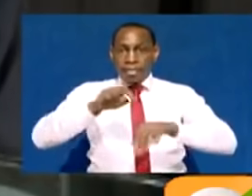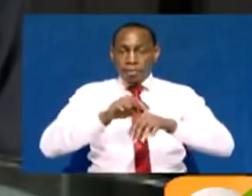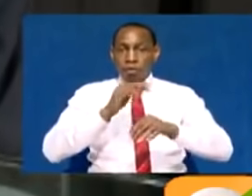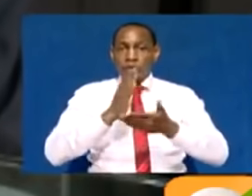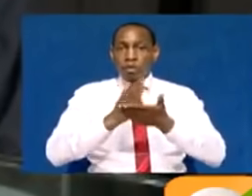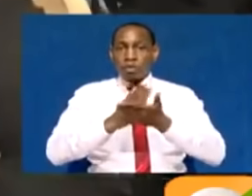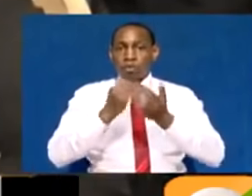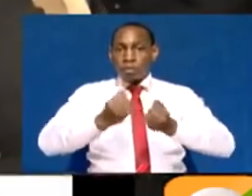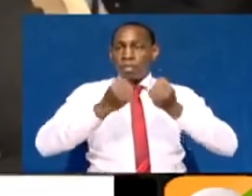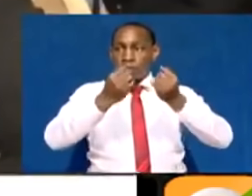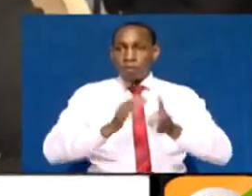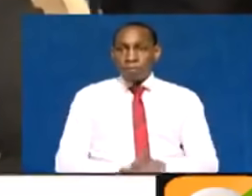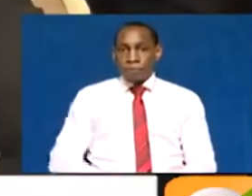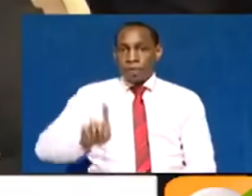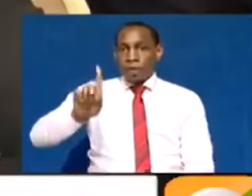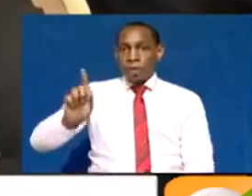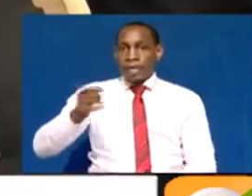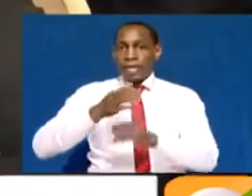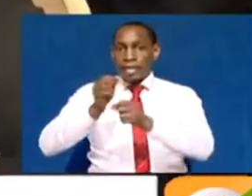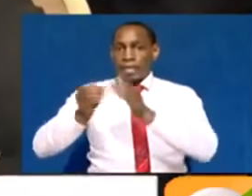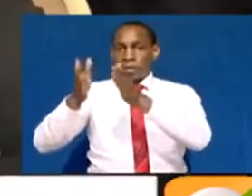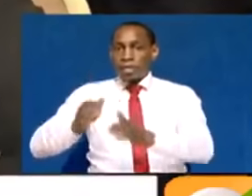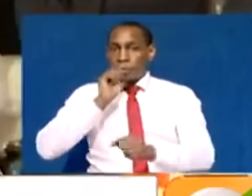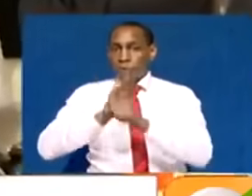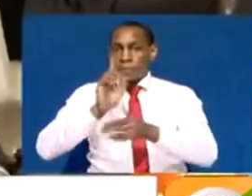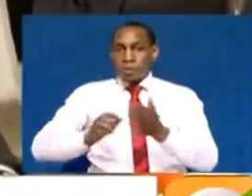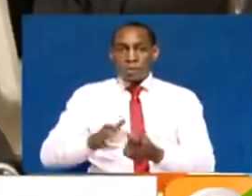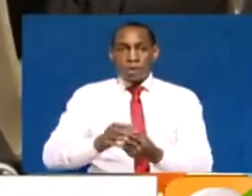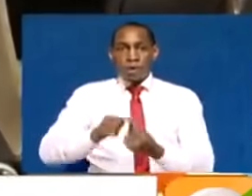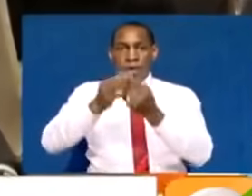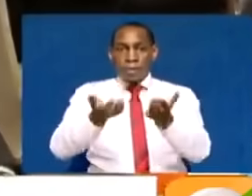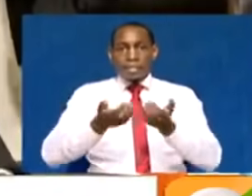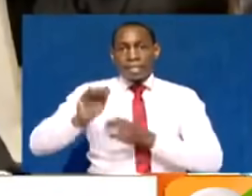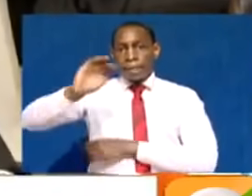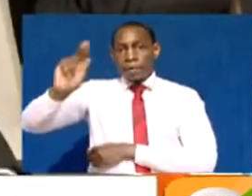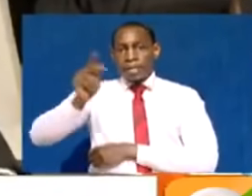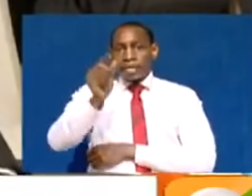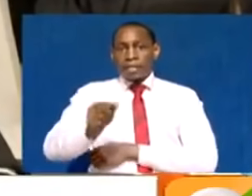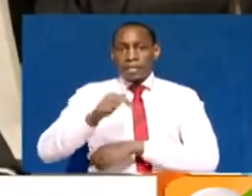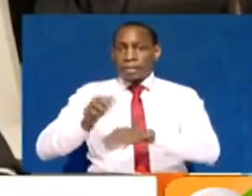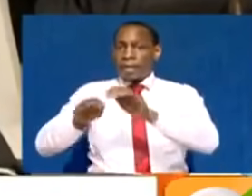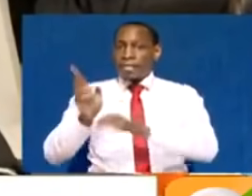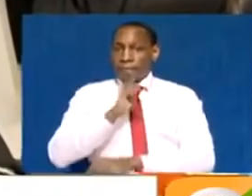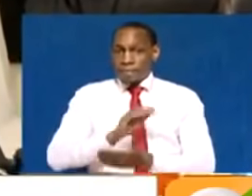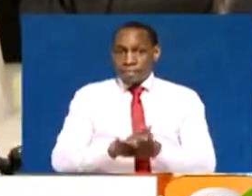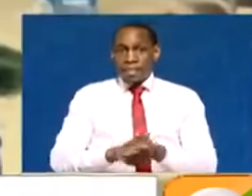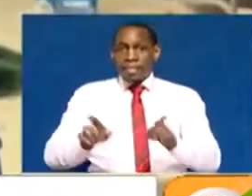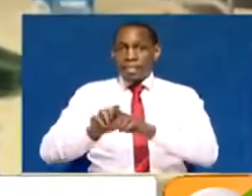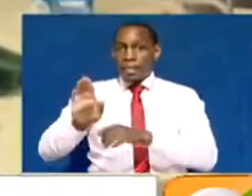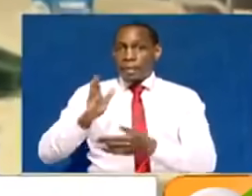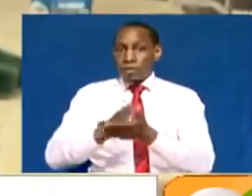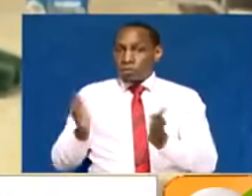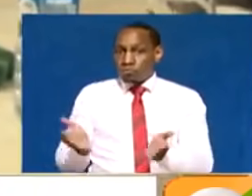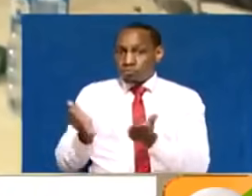will stand together. The One Kenya Alliance principals vowed to prioritize the needs of the Mount Kenya region if elected, even as they